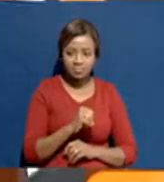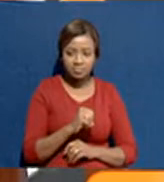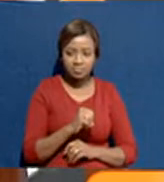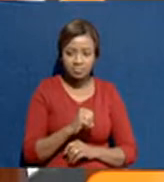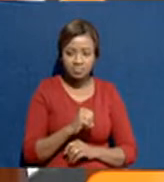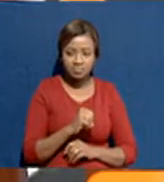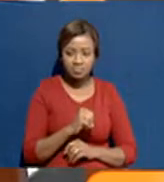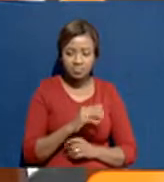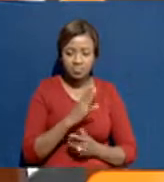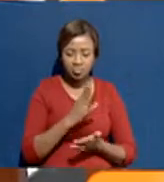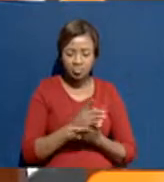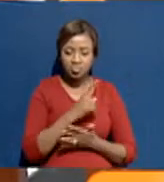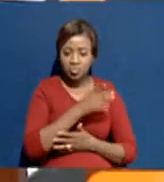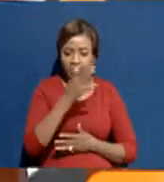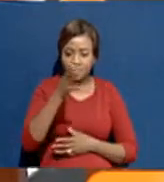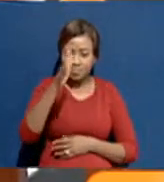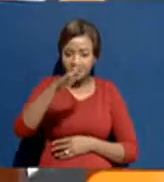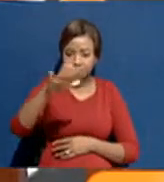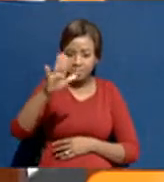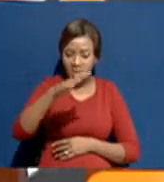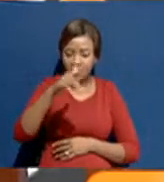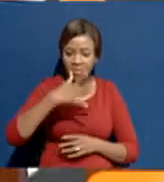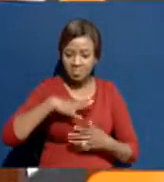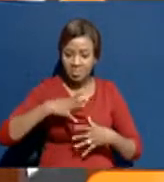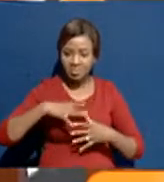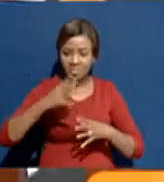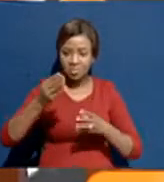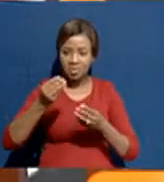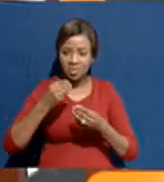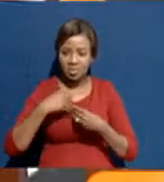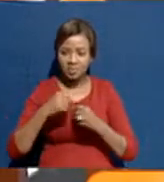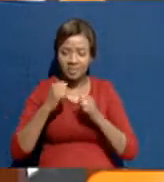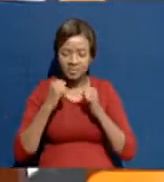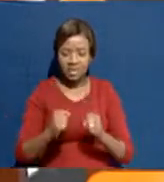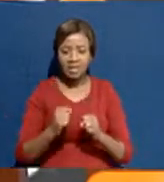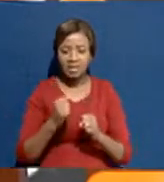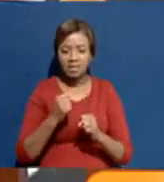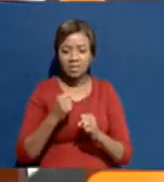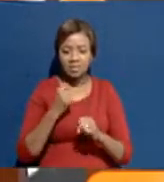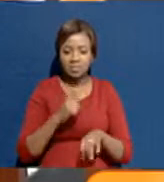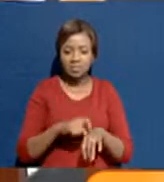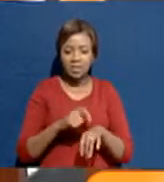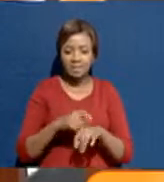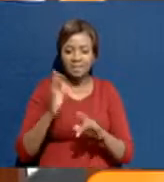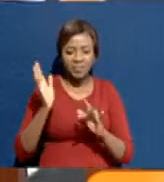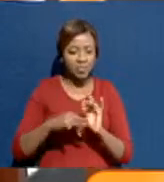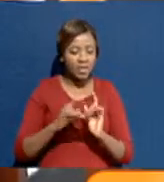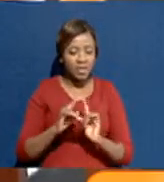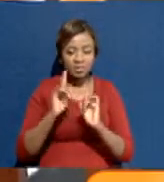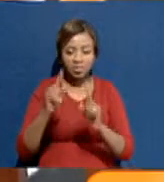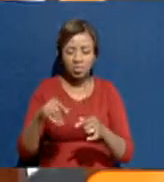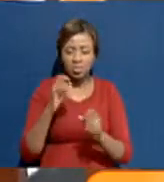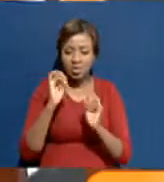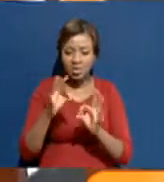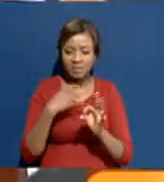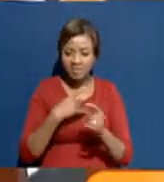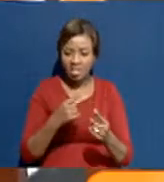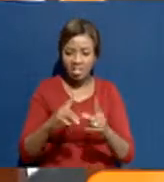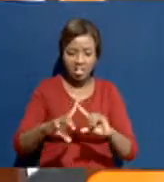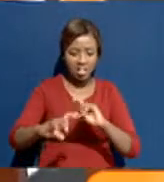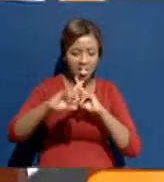in parliament are not giving us a breathing space. We can't go if there's this witch hunt going on. We have to be